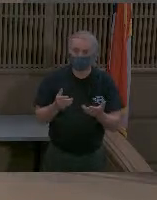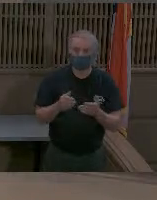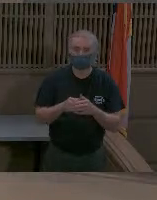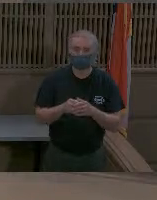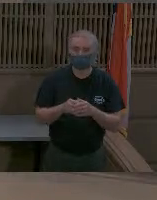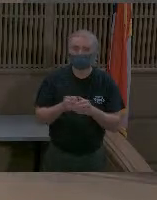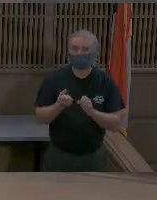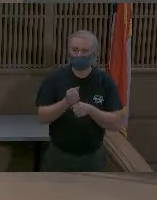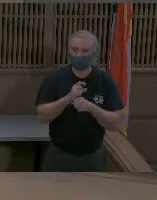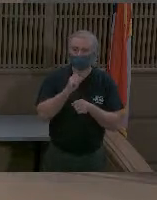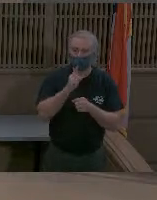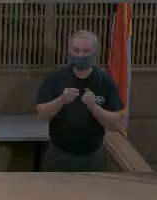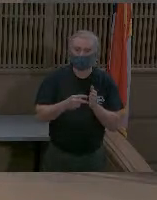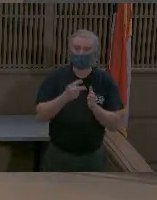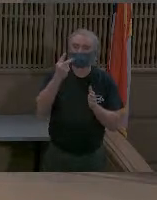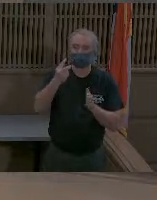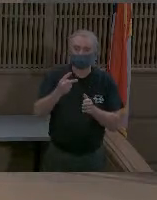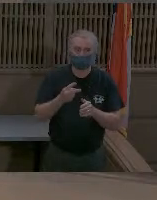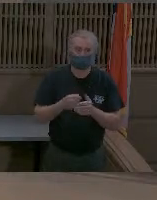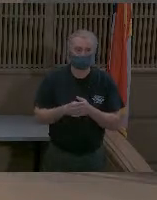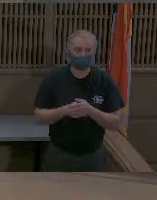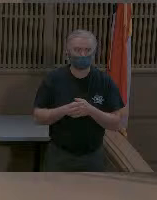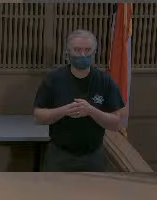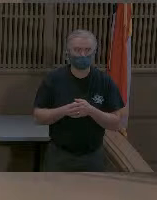you fit into the eligibility criteria.